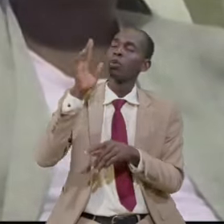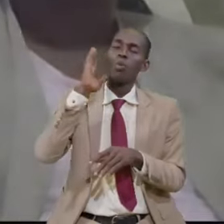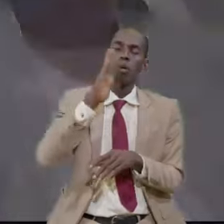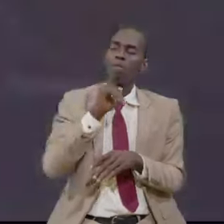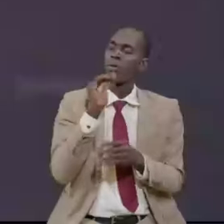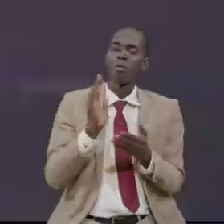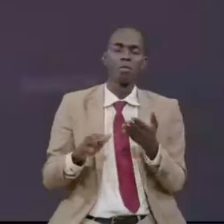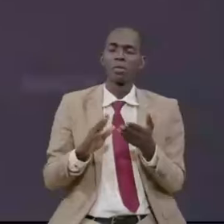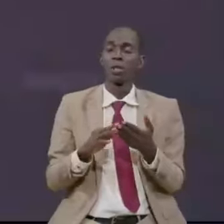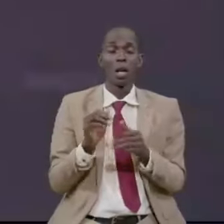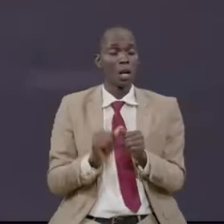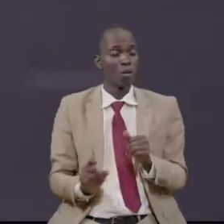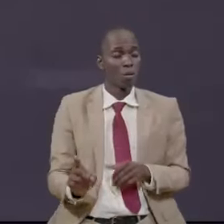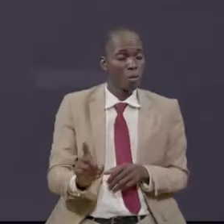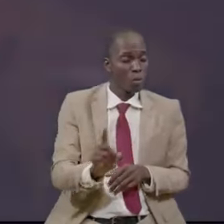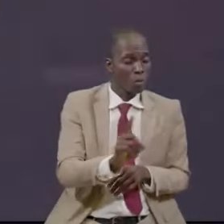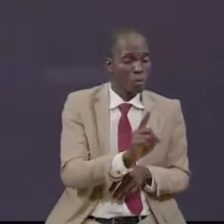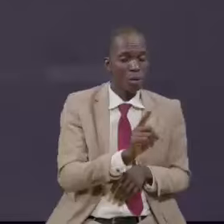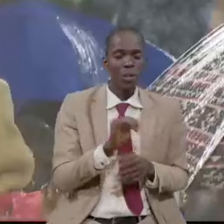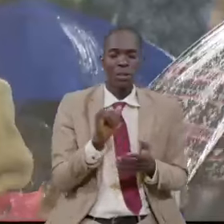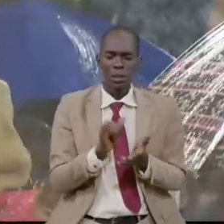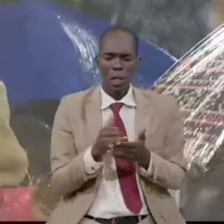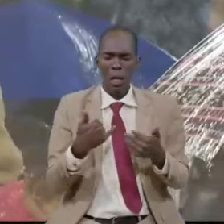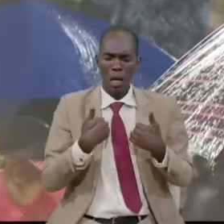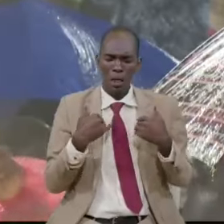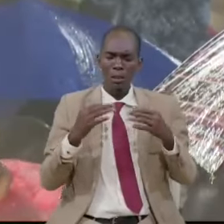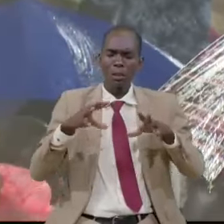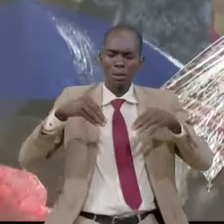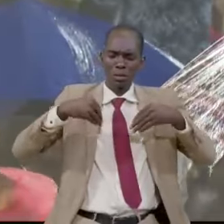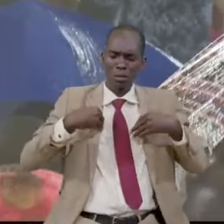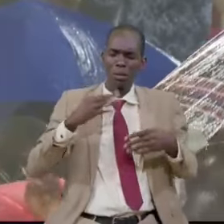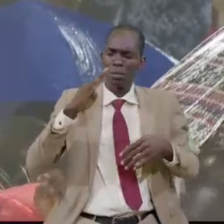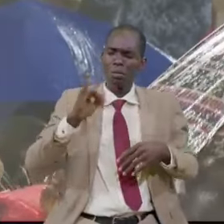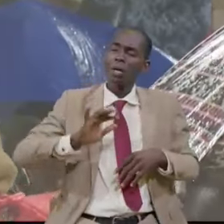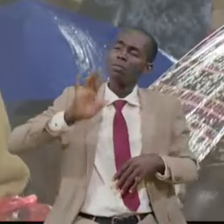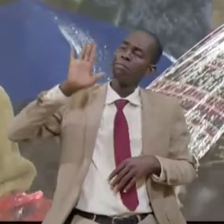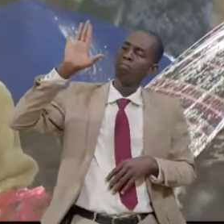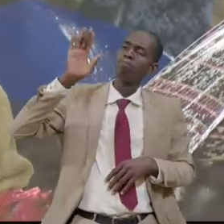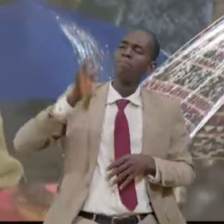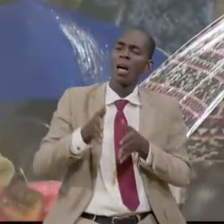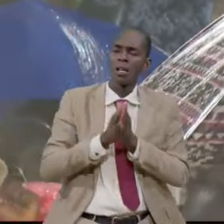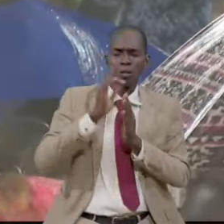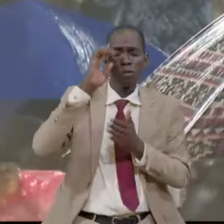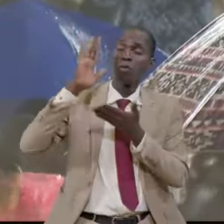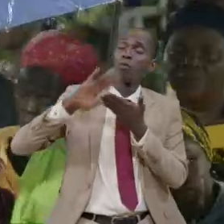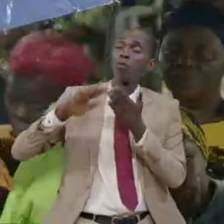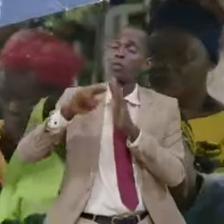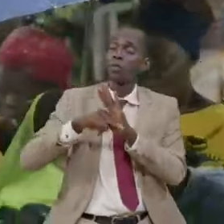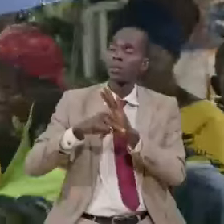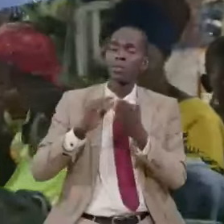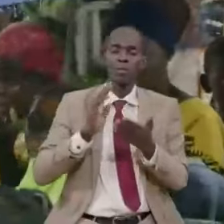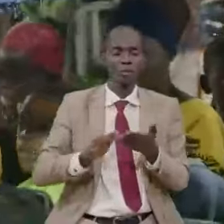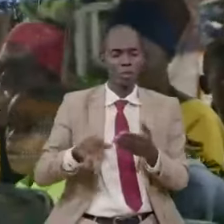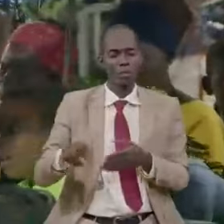has indicated the need your forgiveness, forgive them now in Jesus'